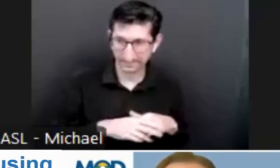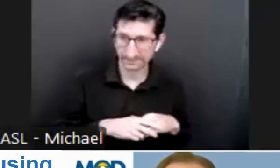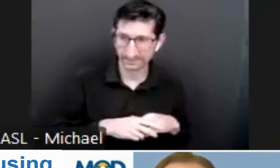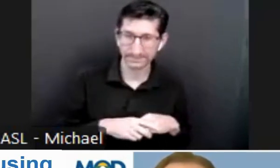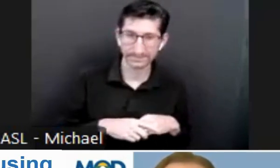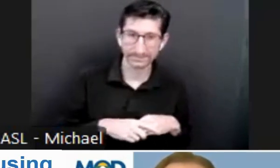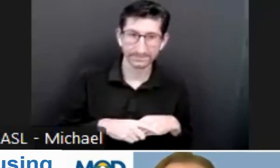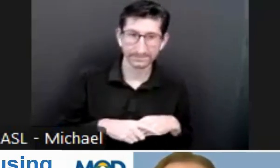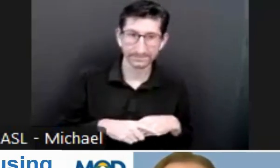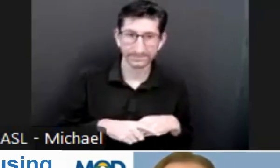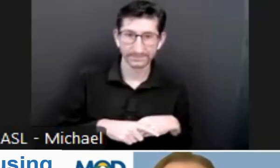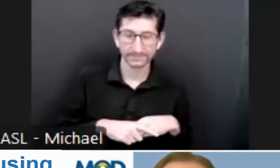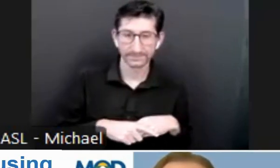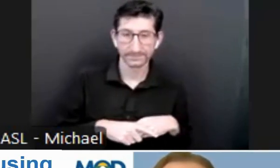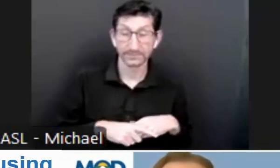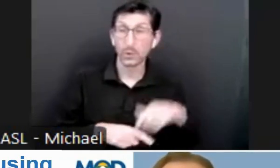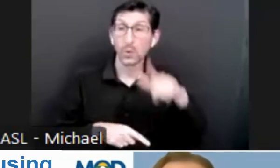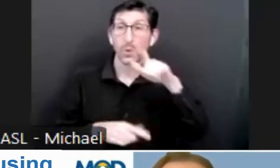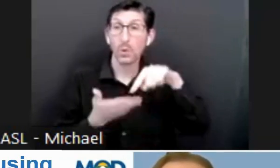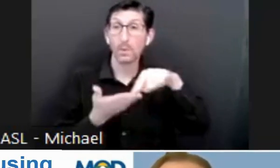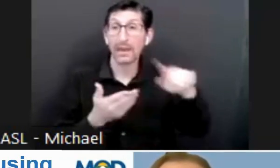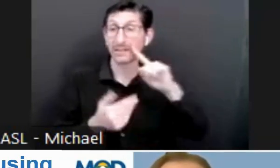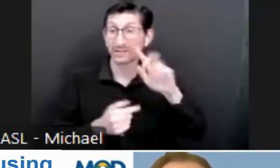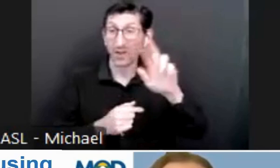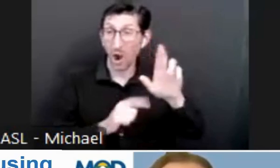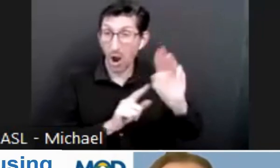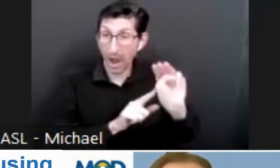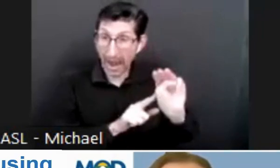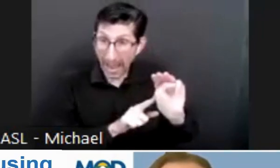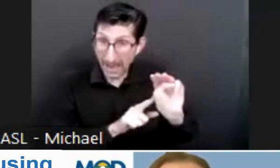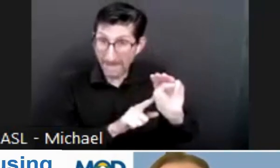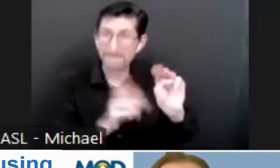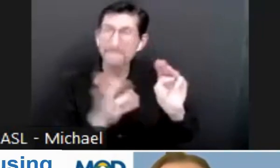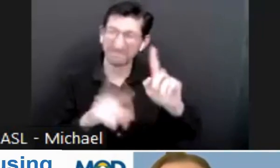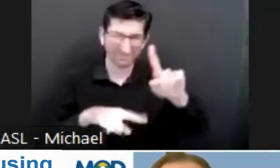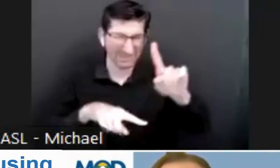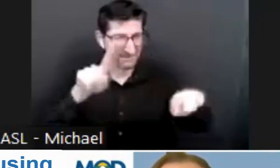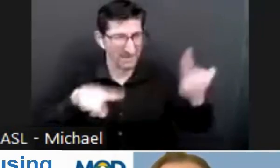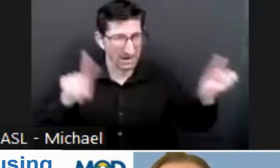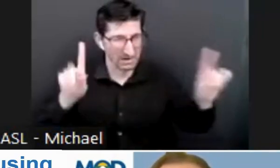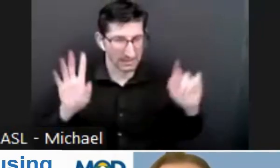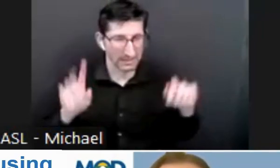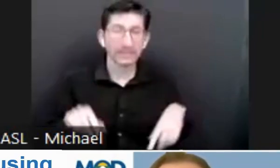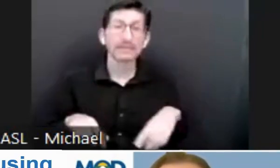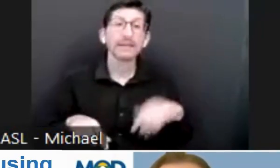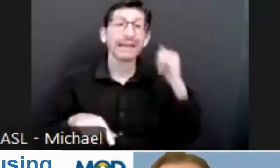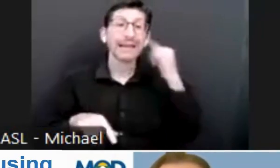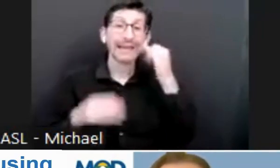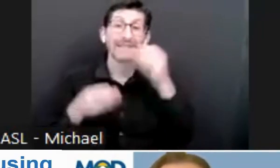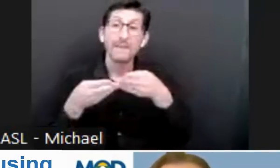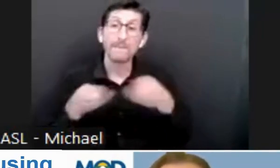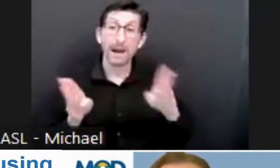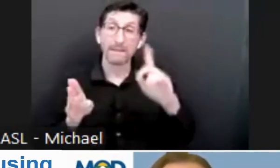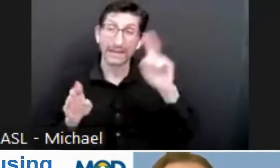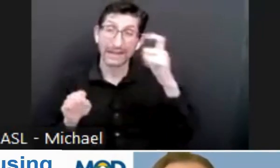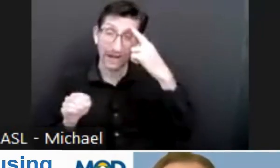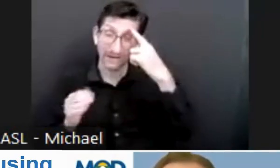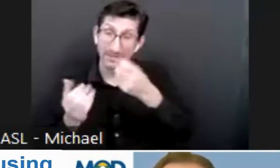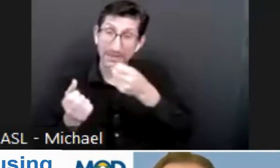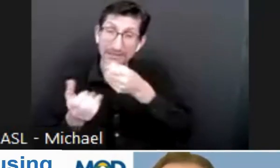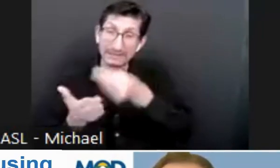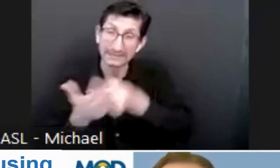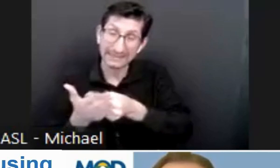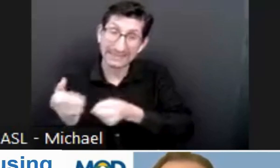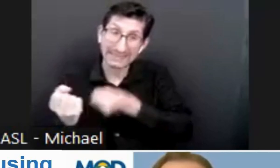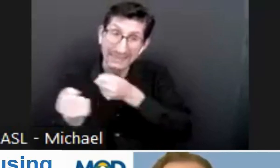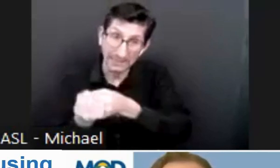So there are different rules about who pays for a modification for different types of housing. So if it is public, government subsidized